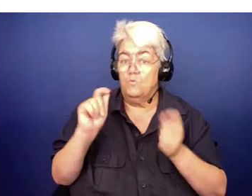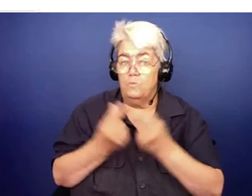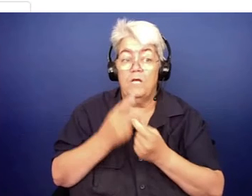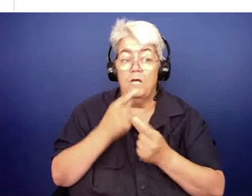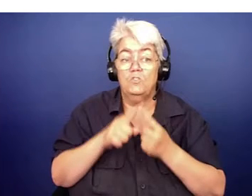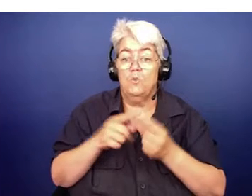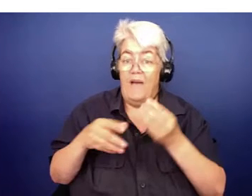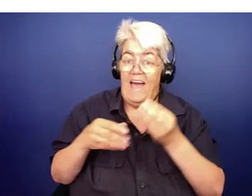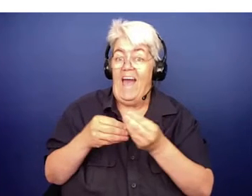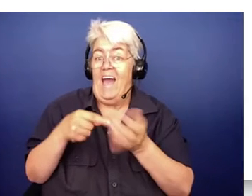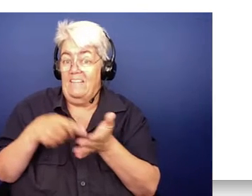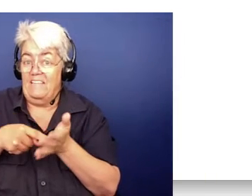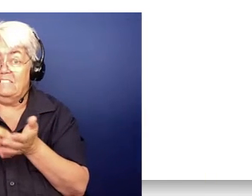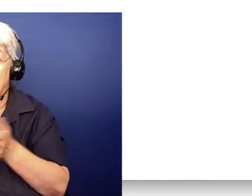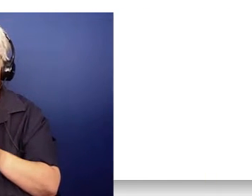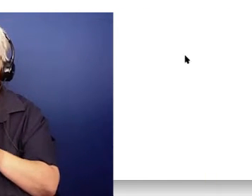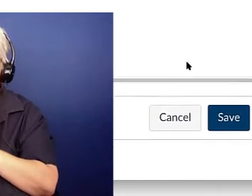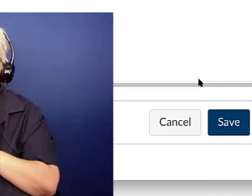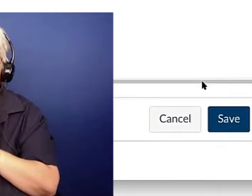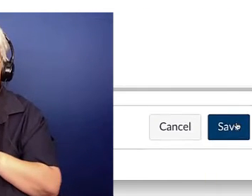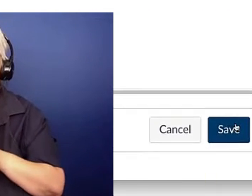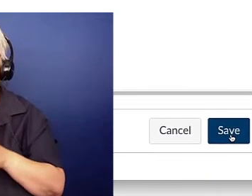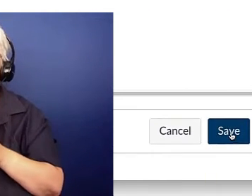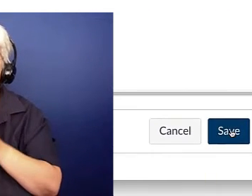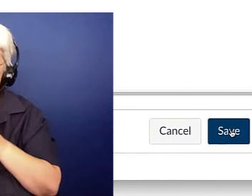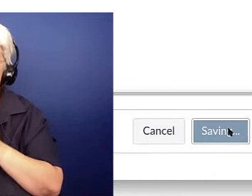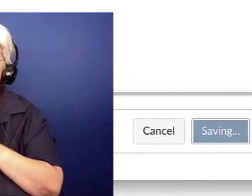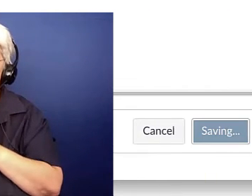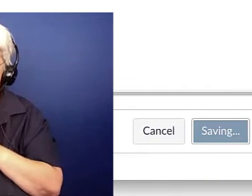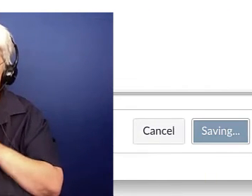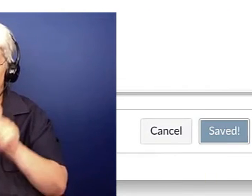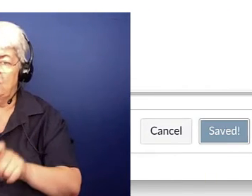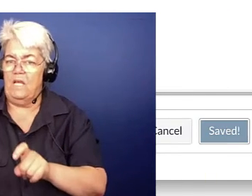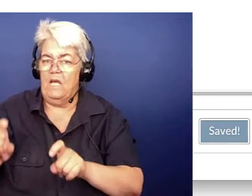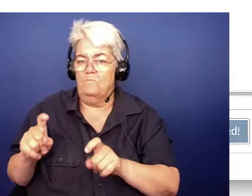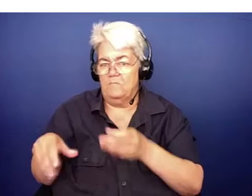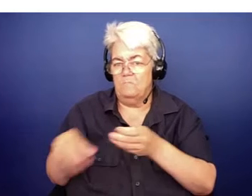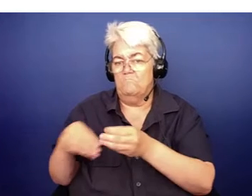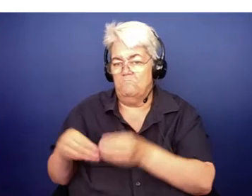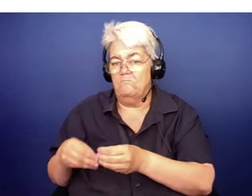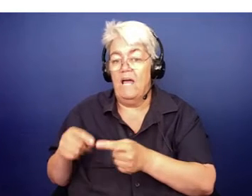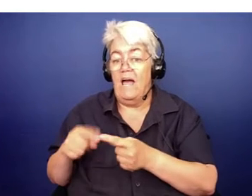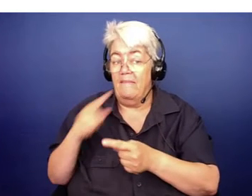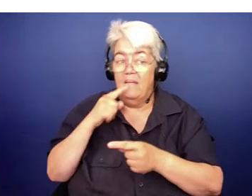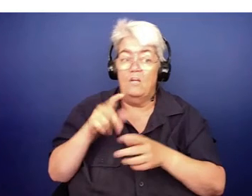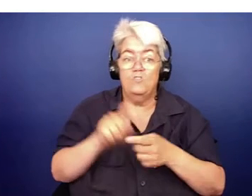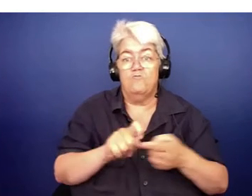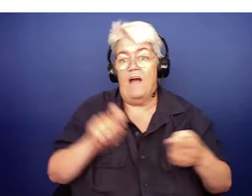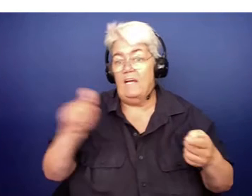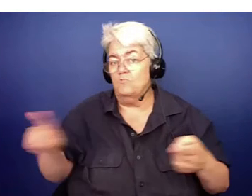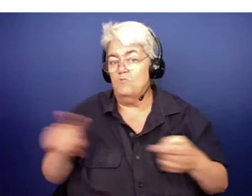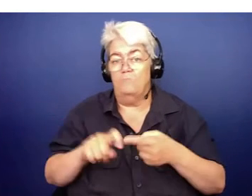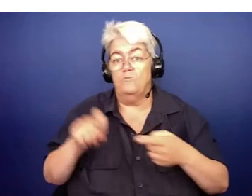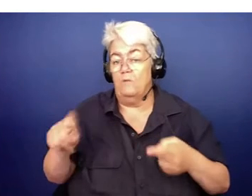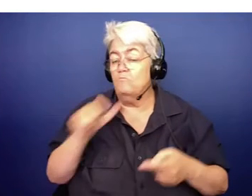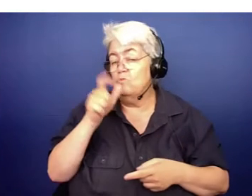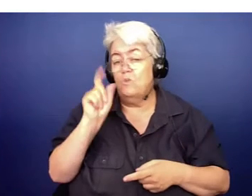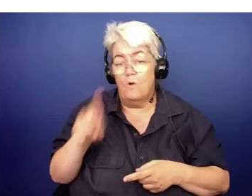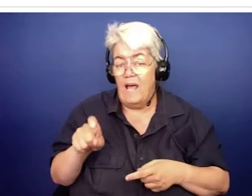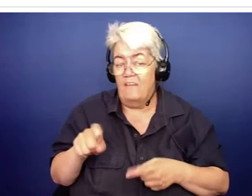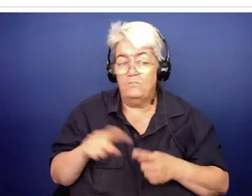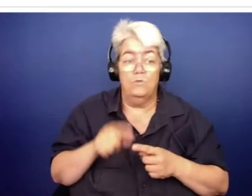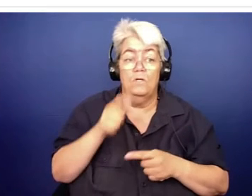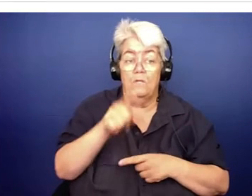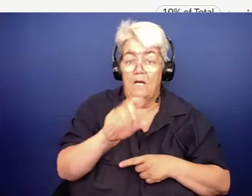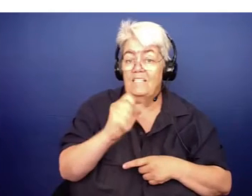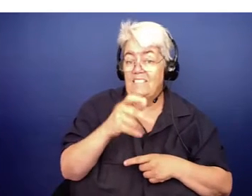this assignment, the final 2 exams. We'll save that. And so instead of having to drag and drop on the assignments